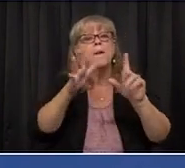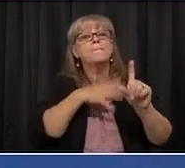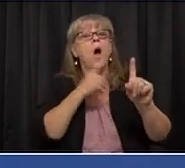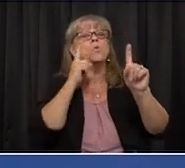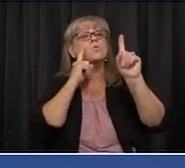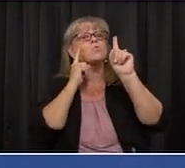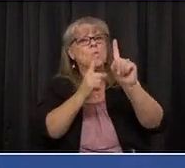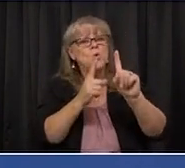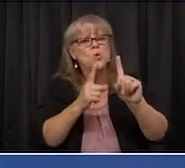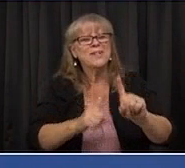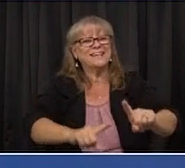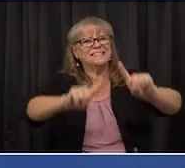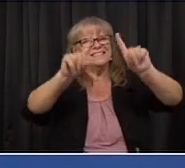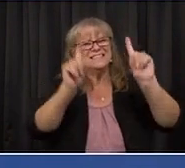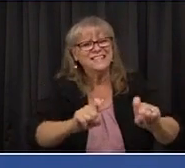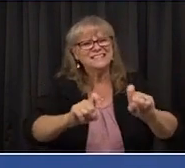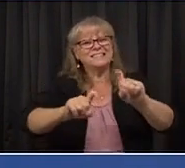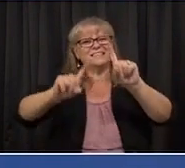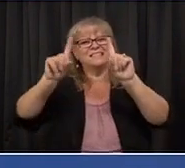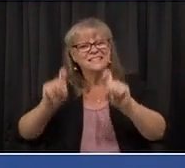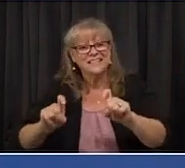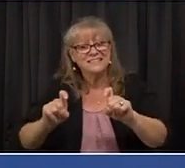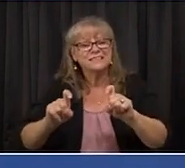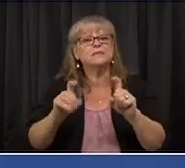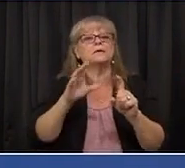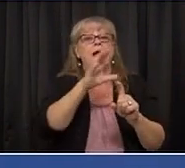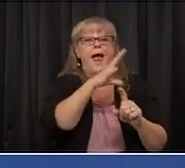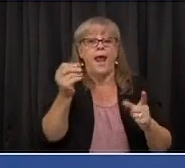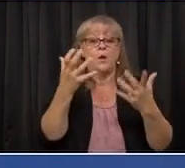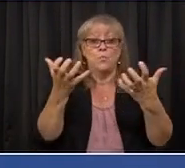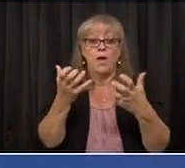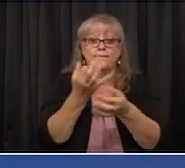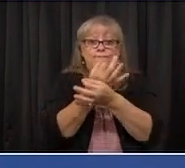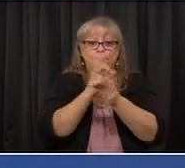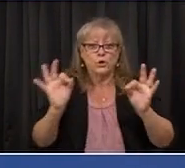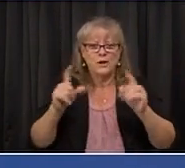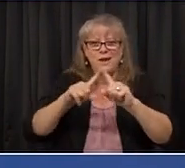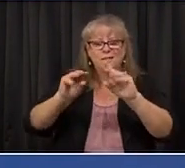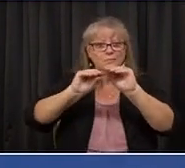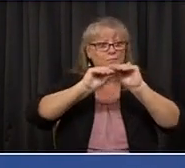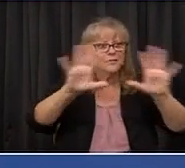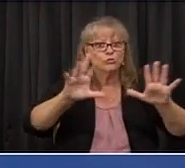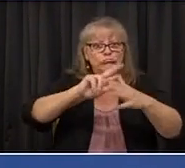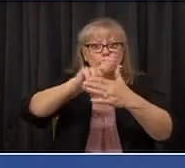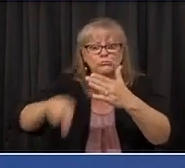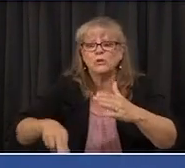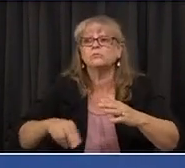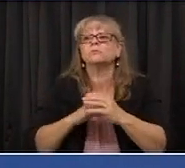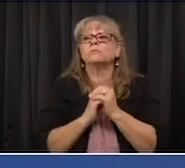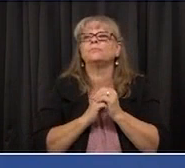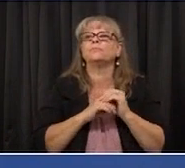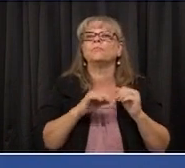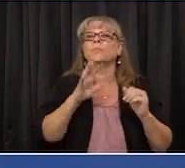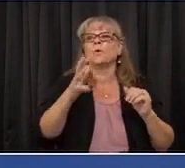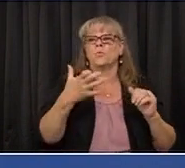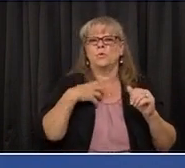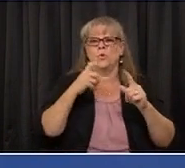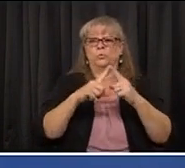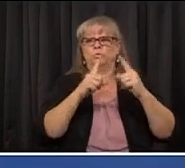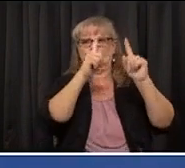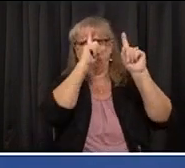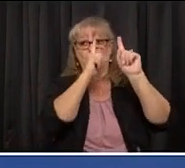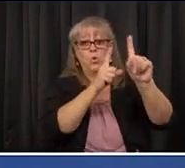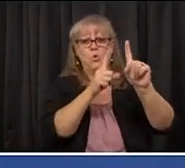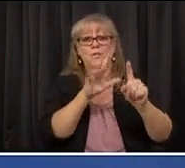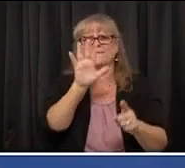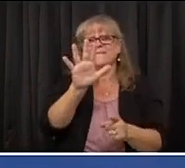symptoms. We set a goal, as you know, back in April of 5,000 tests per day. Today we're over 10,000 average